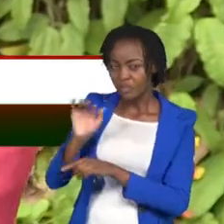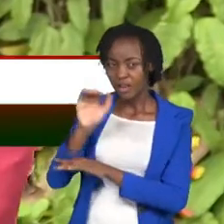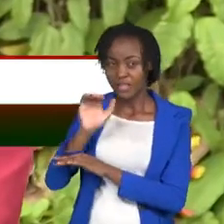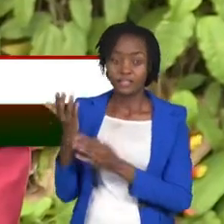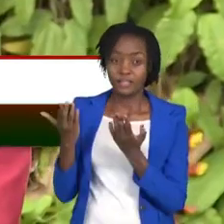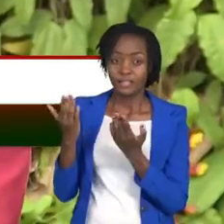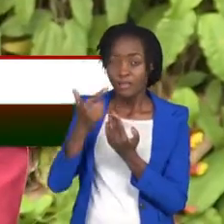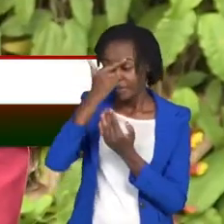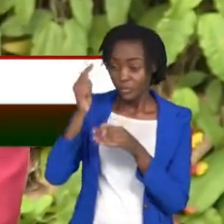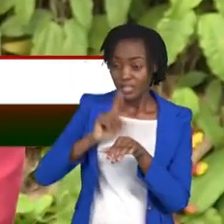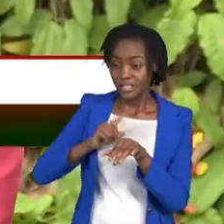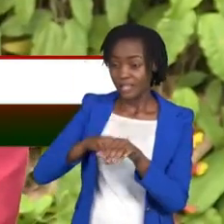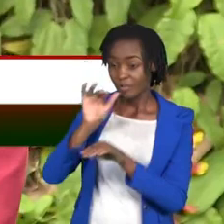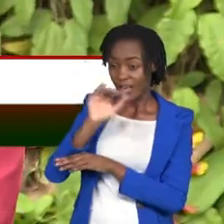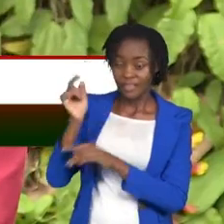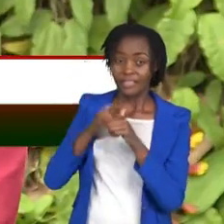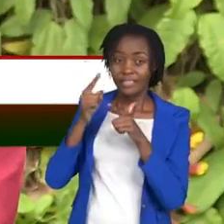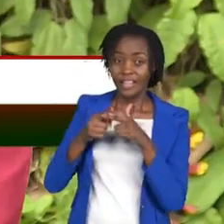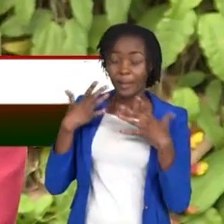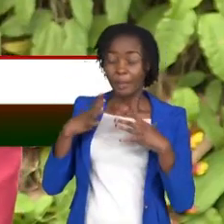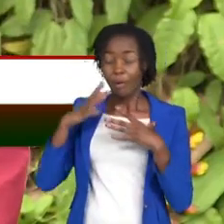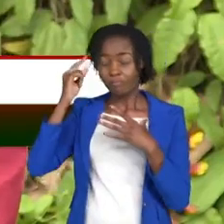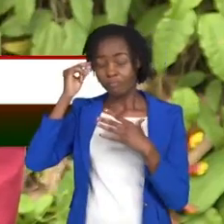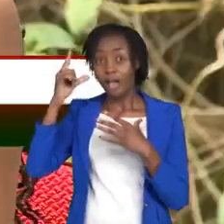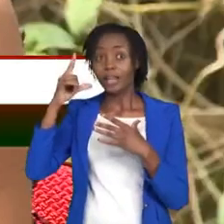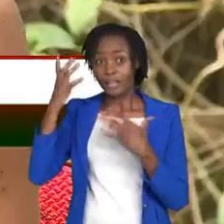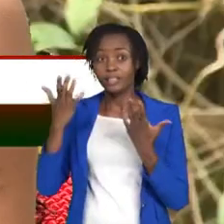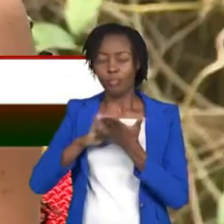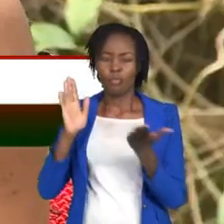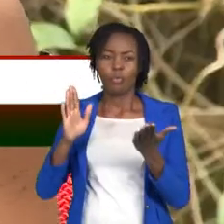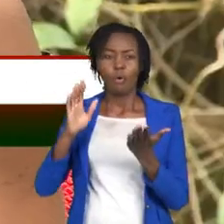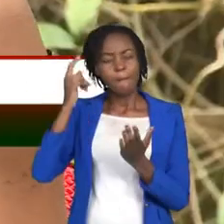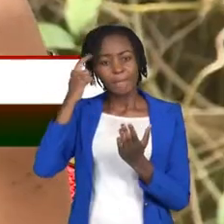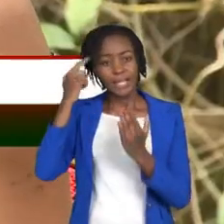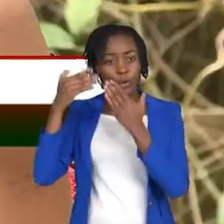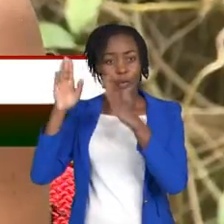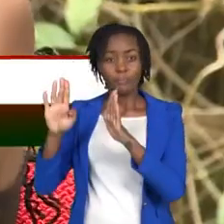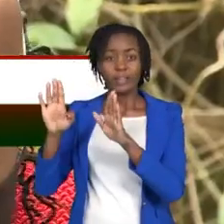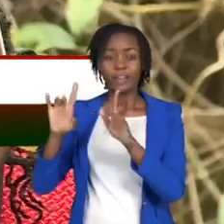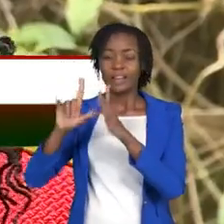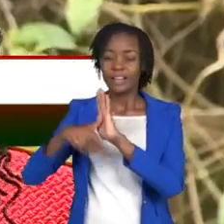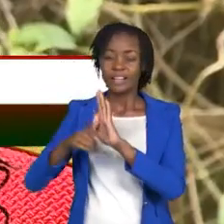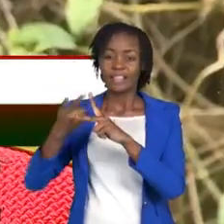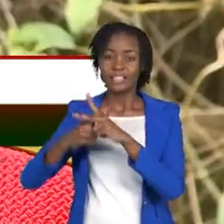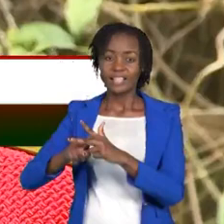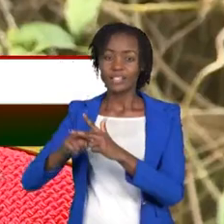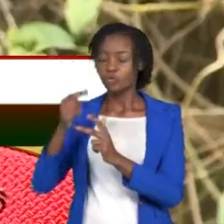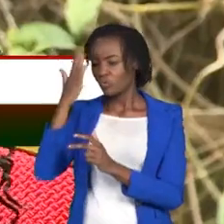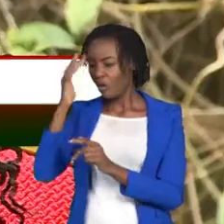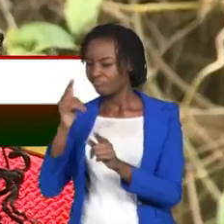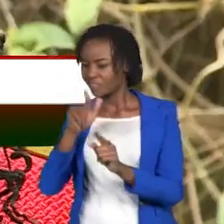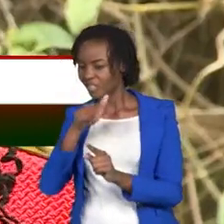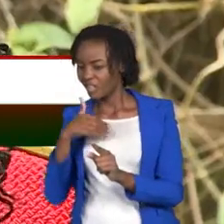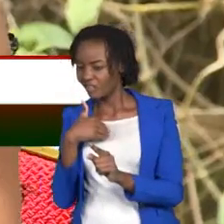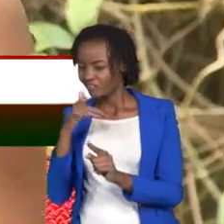these questions that watu wanafunguka akili, you know, the people's minds are opened and they begin seeing that there's something wrong here.